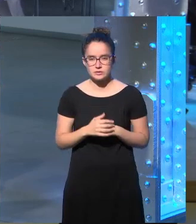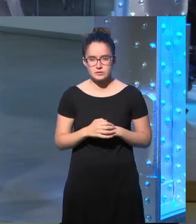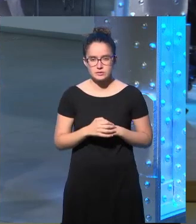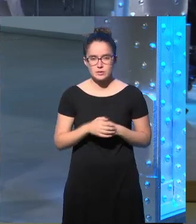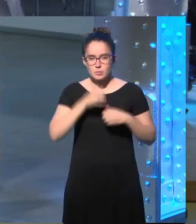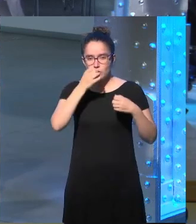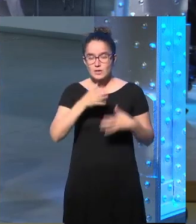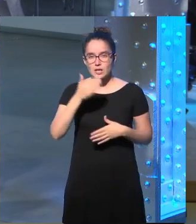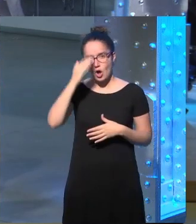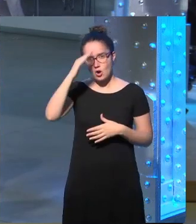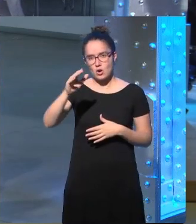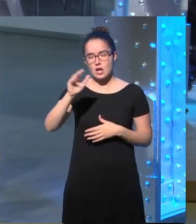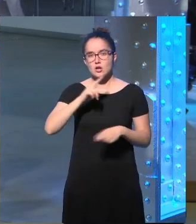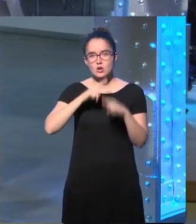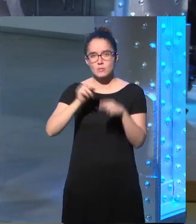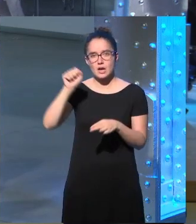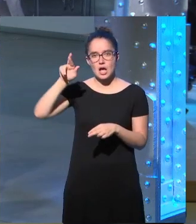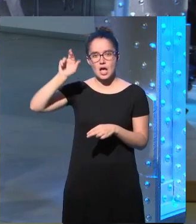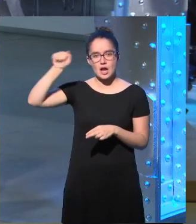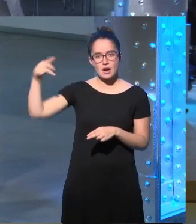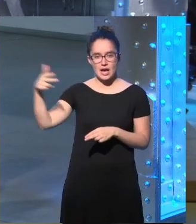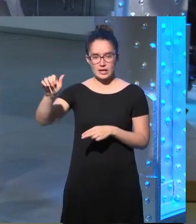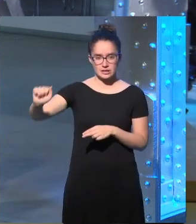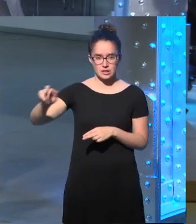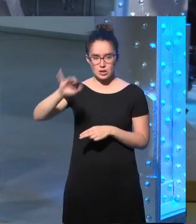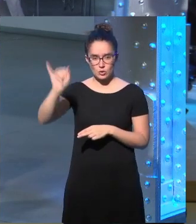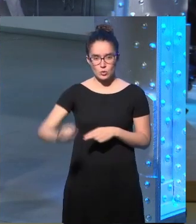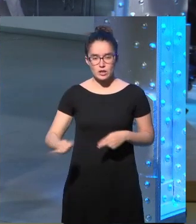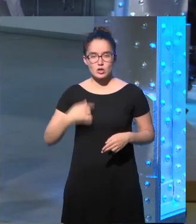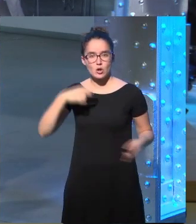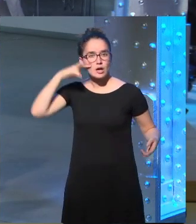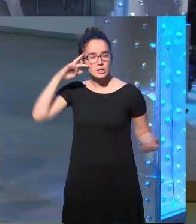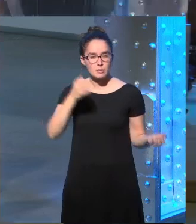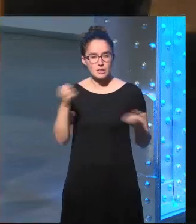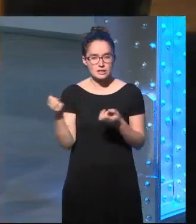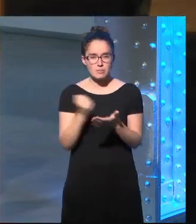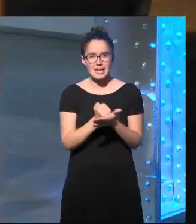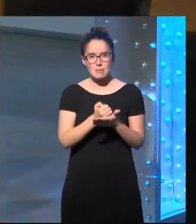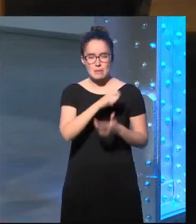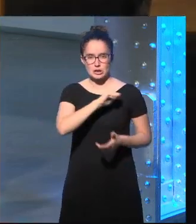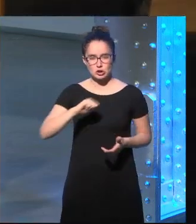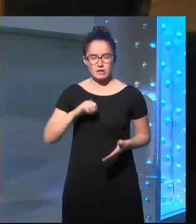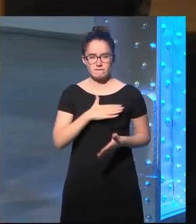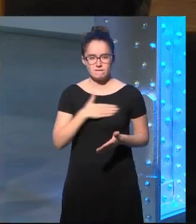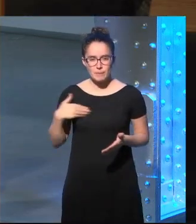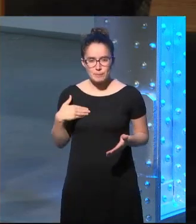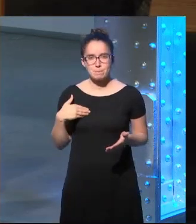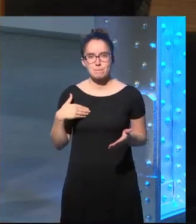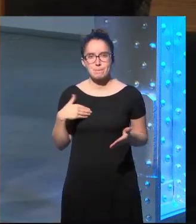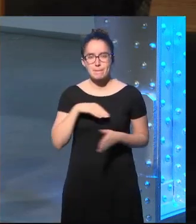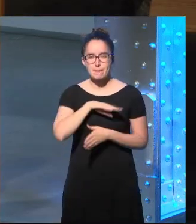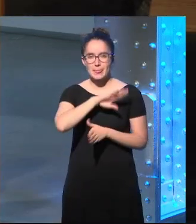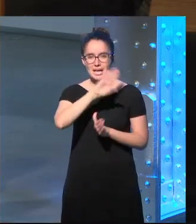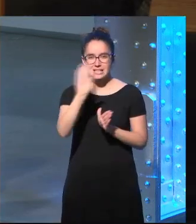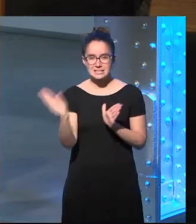Please be concise. Hello, my name is Arantxa Ruiz. I am a headhunter and I'm an